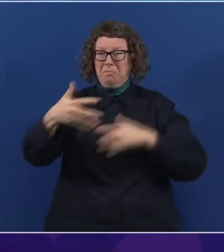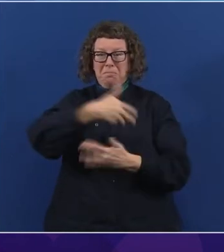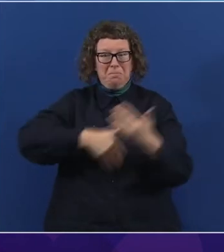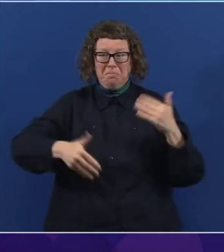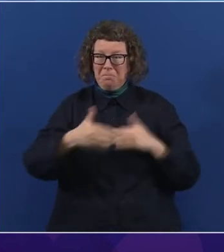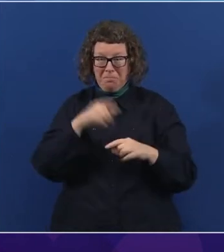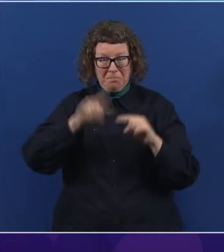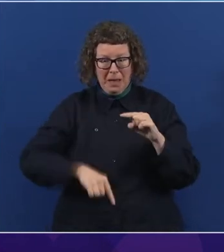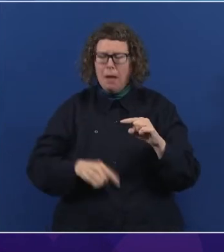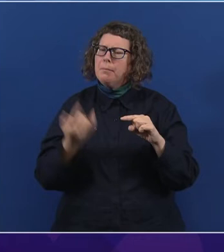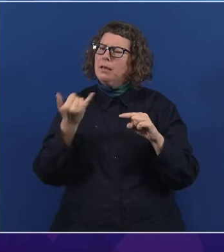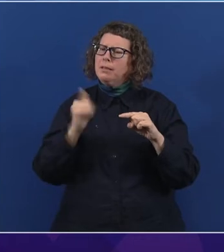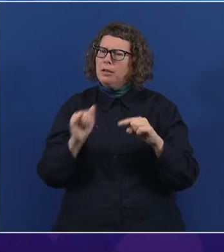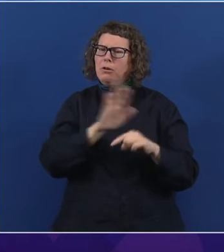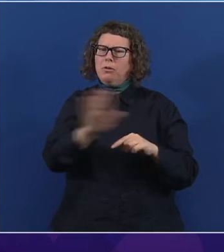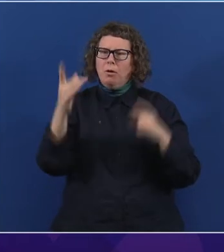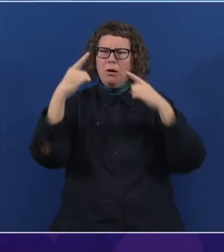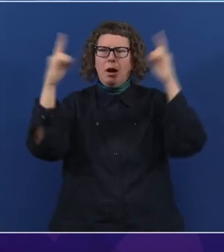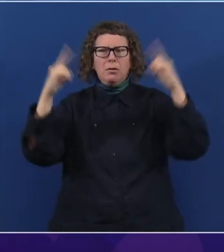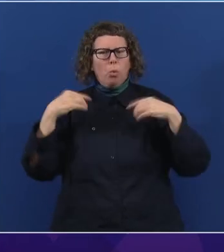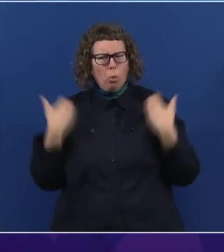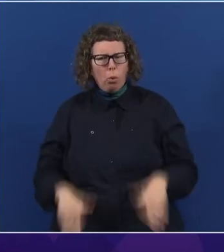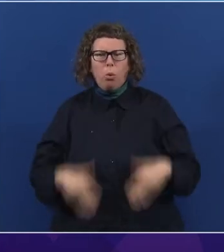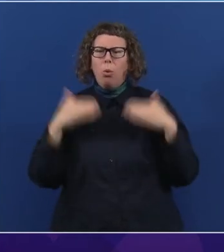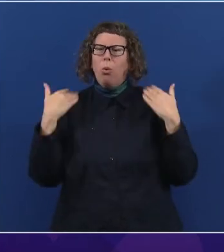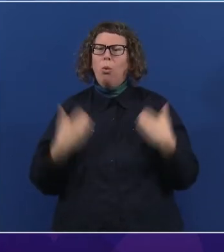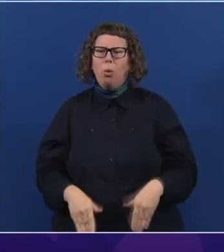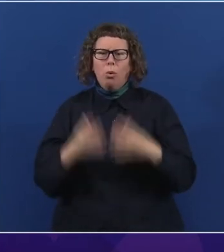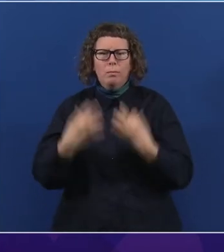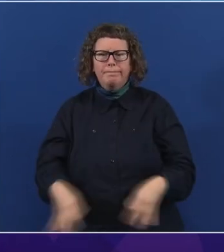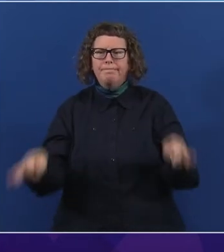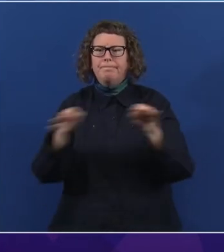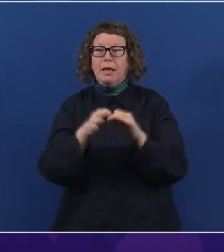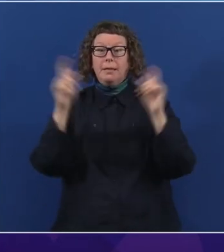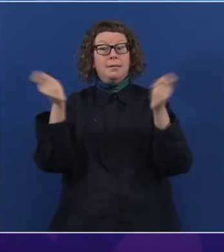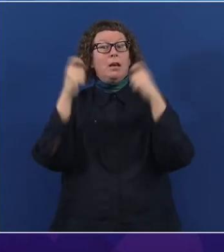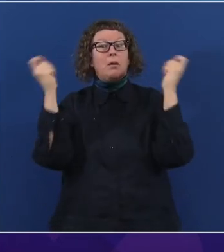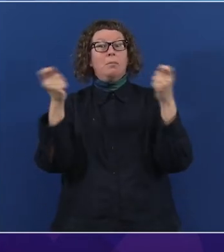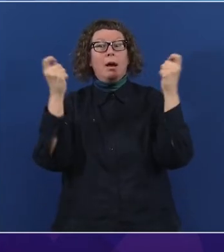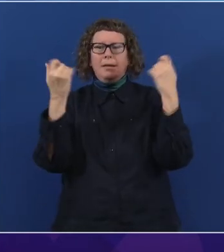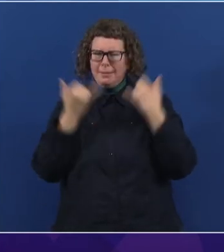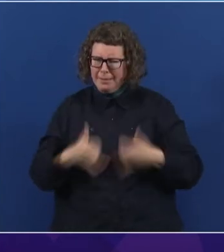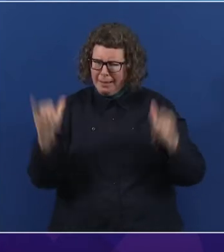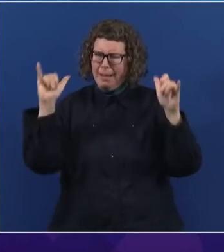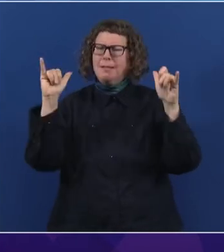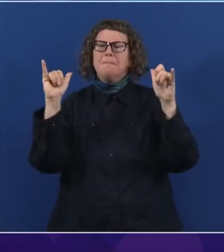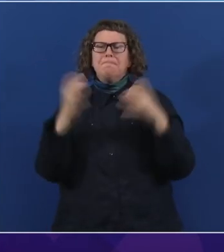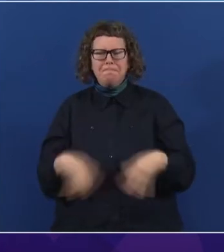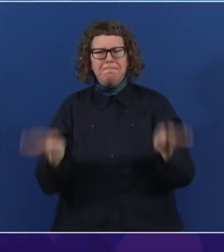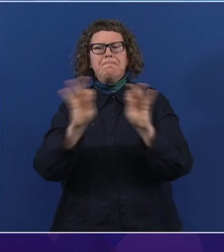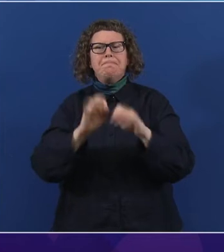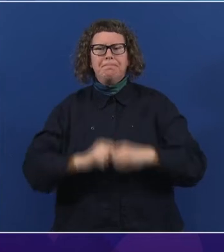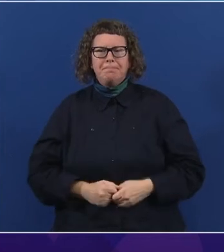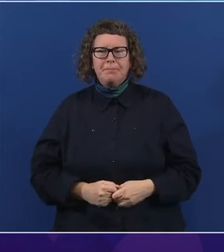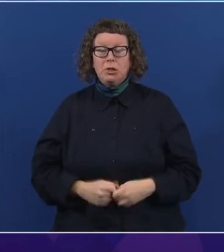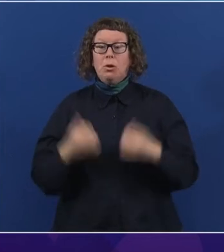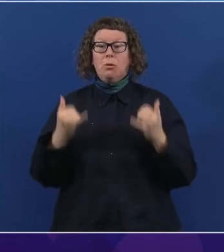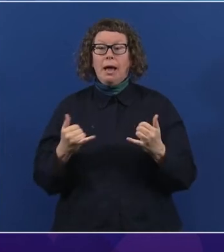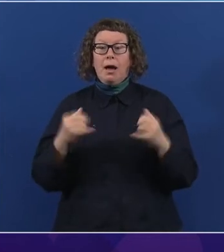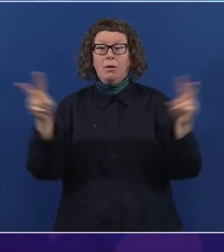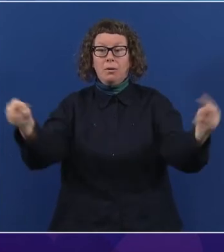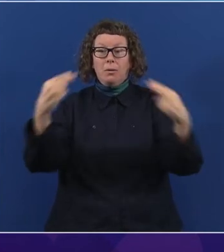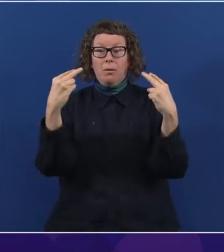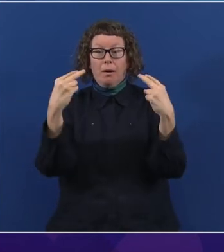no way diminishes your accomplishments or the significance of this ceremony. So wherever you are watching from, hold your head up